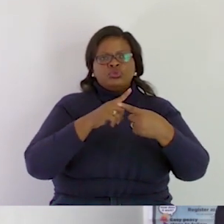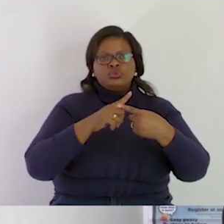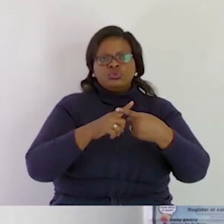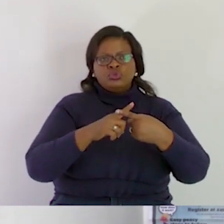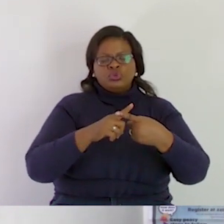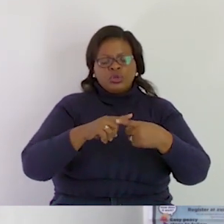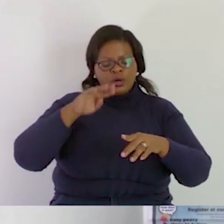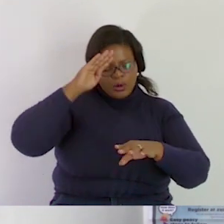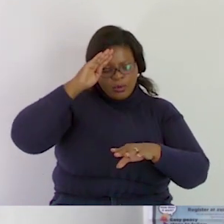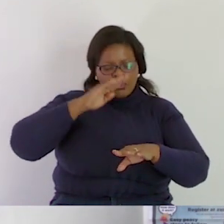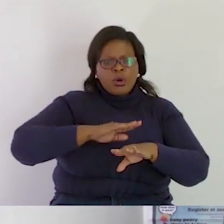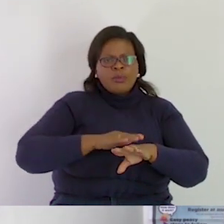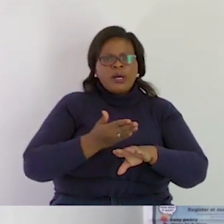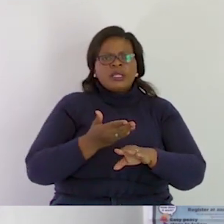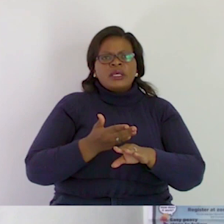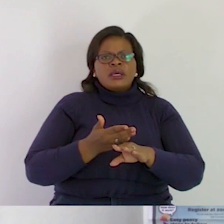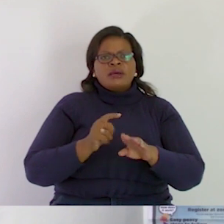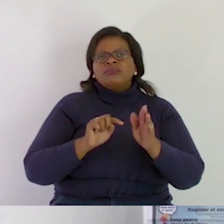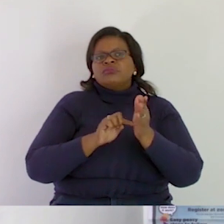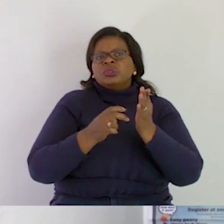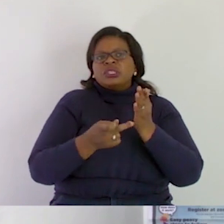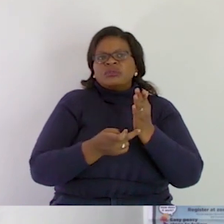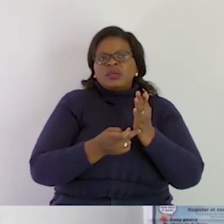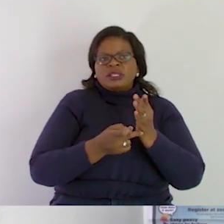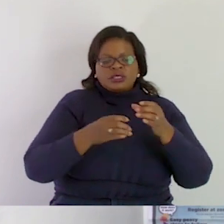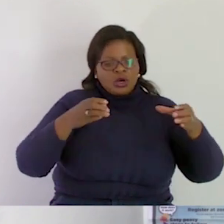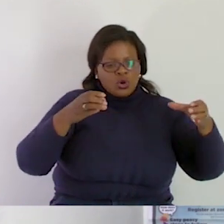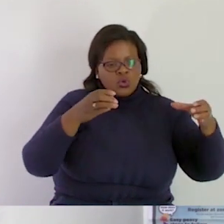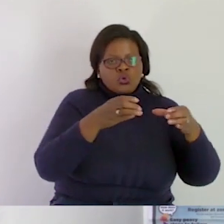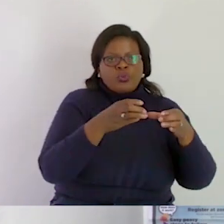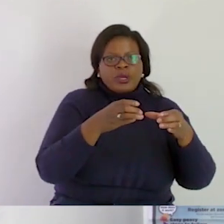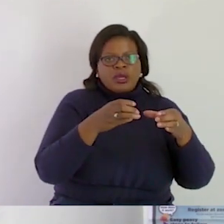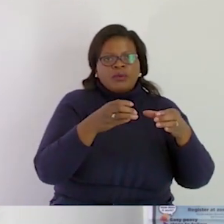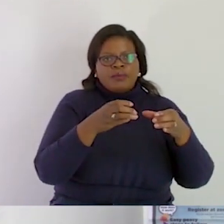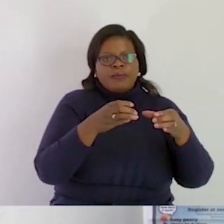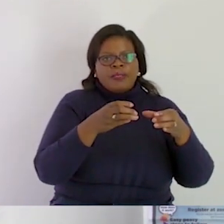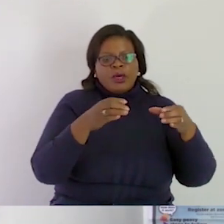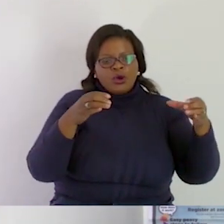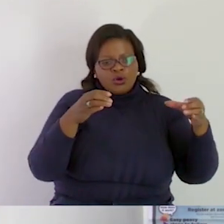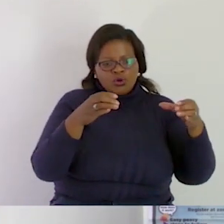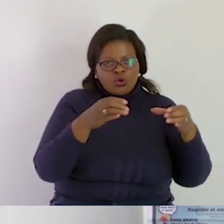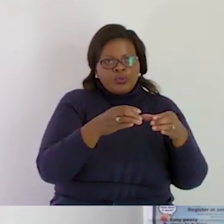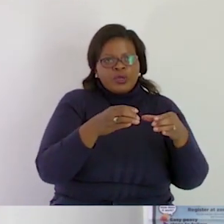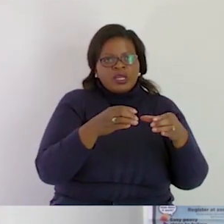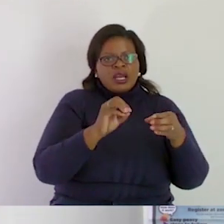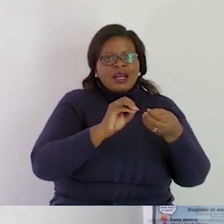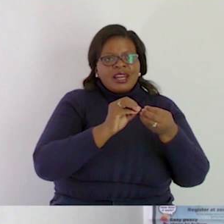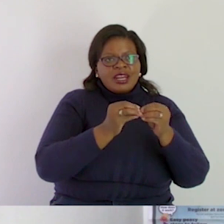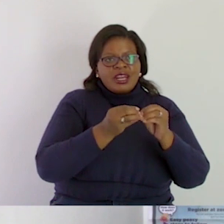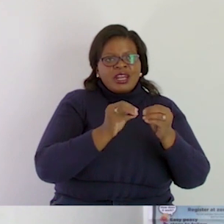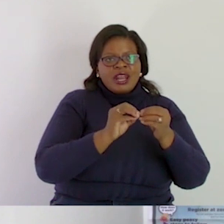this is more on grouping. You are grouping certain numbers where